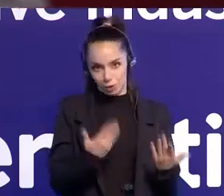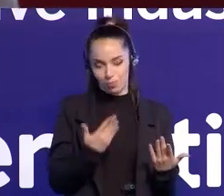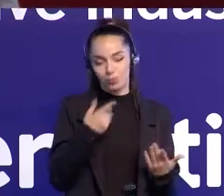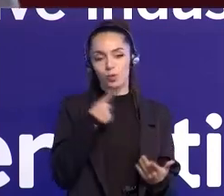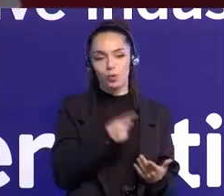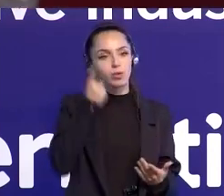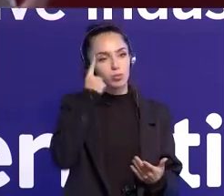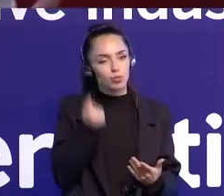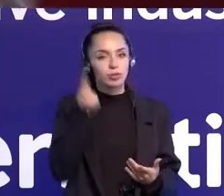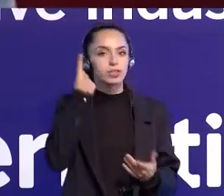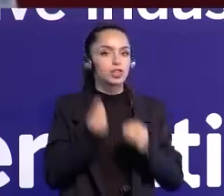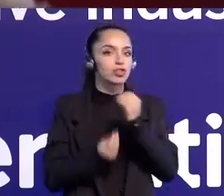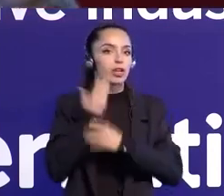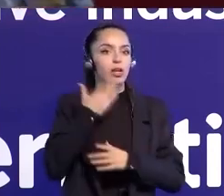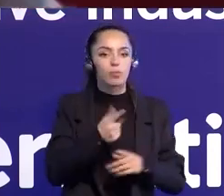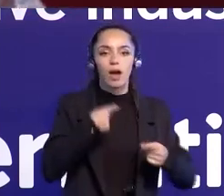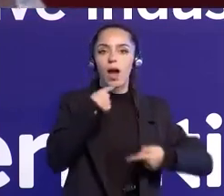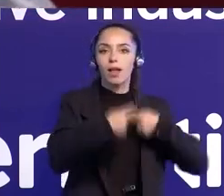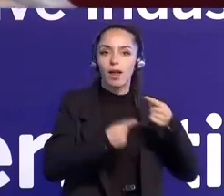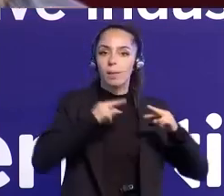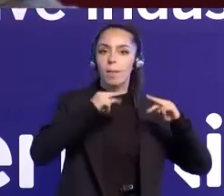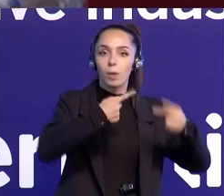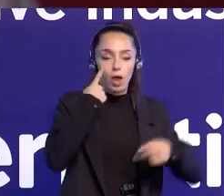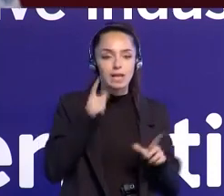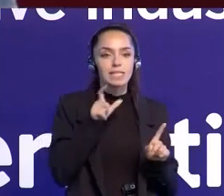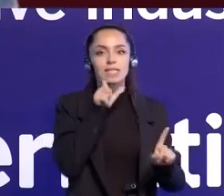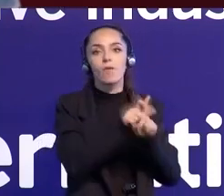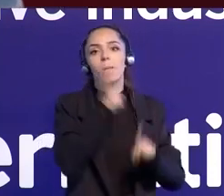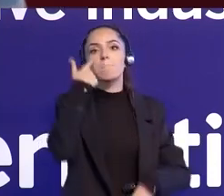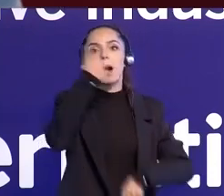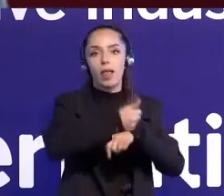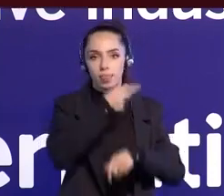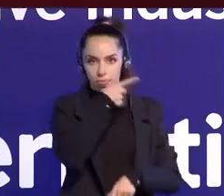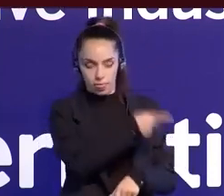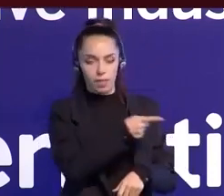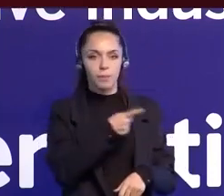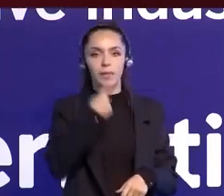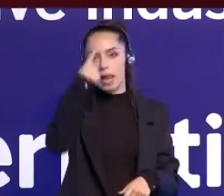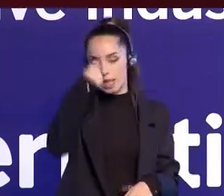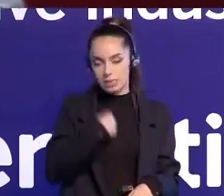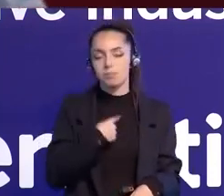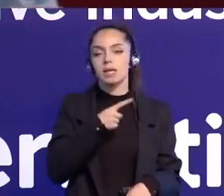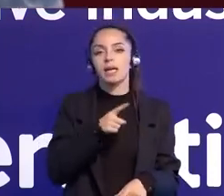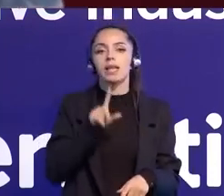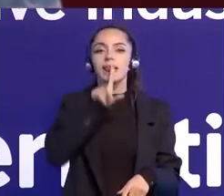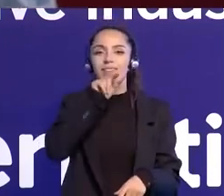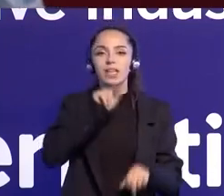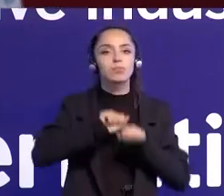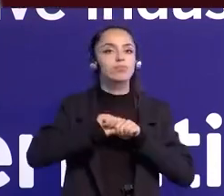our Ministry of Defense uses some of the memes in their official Twitter account to mock Ukrainian,